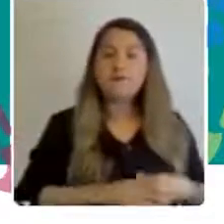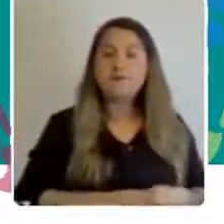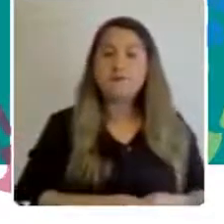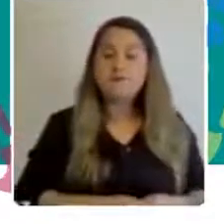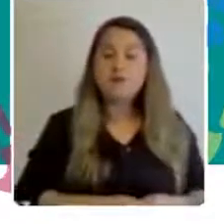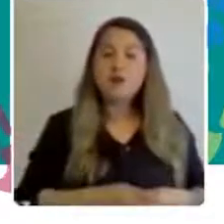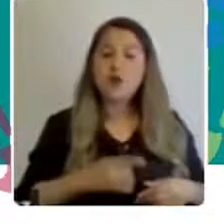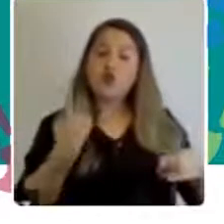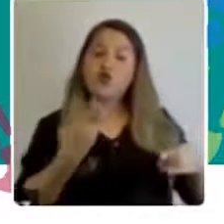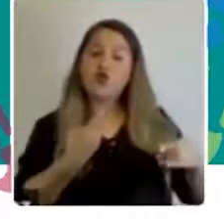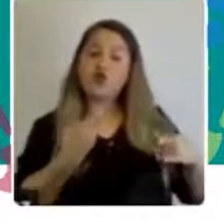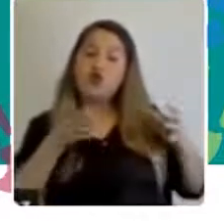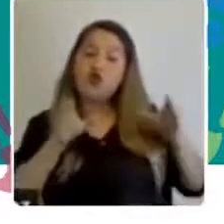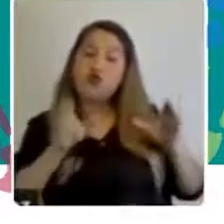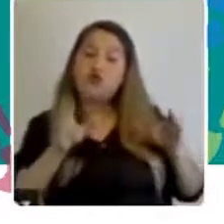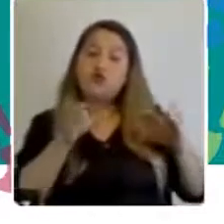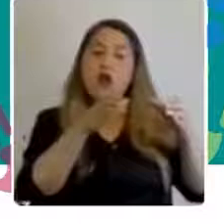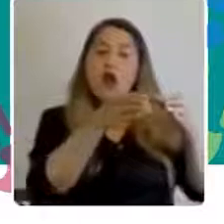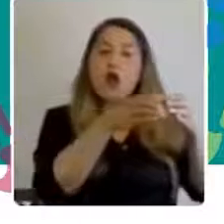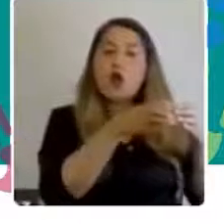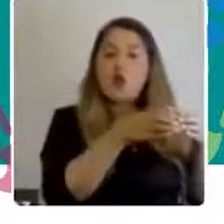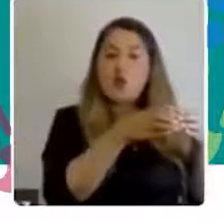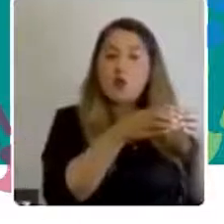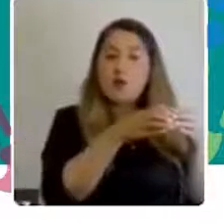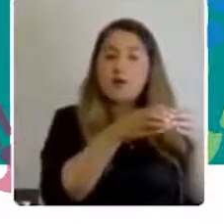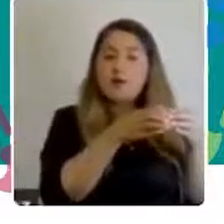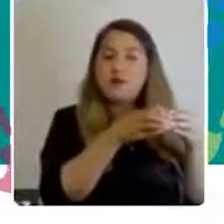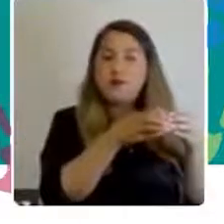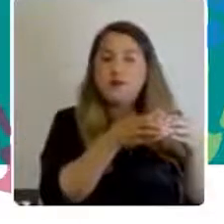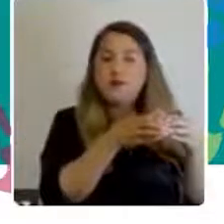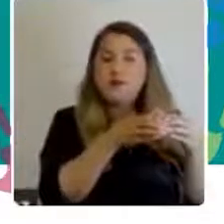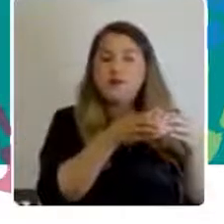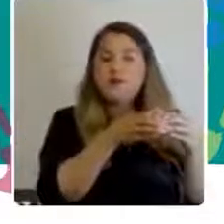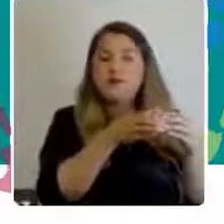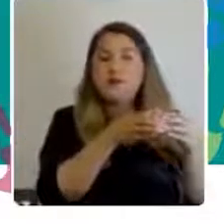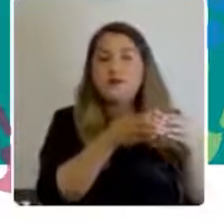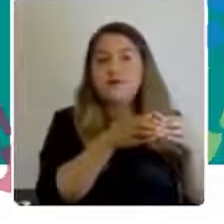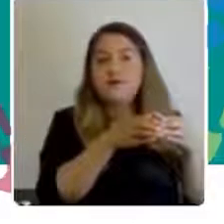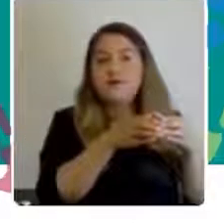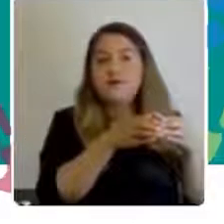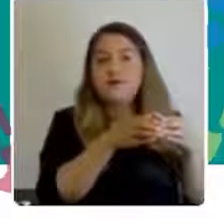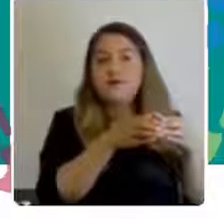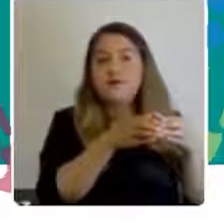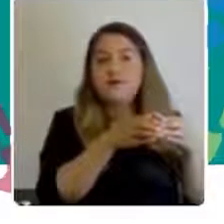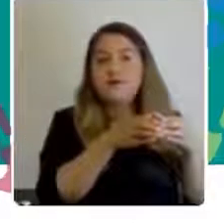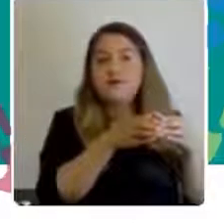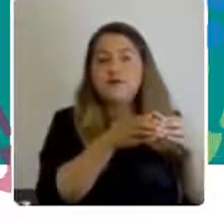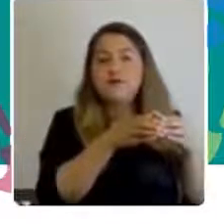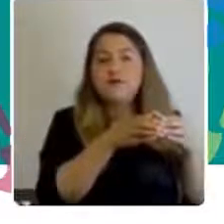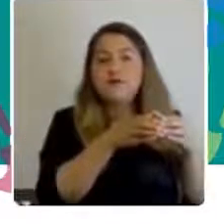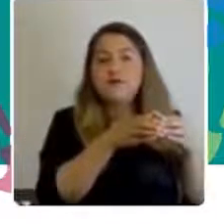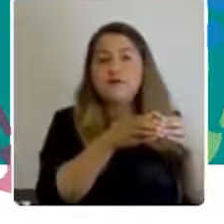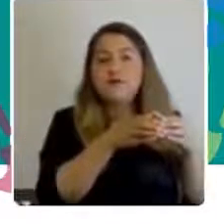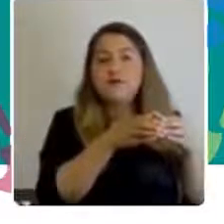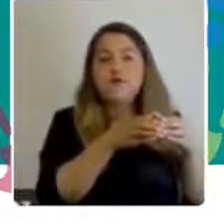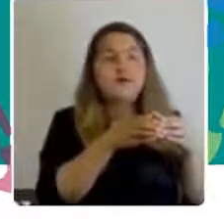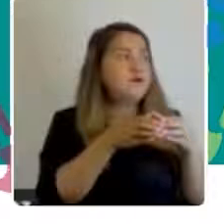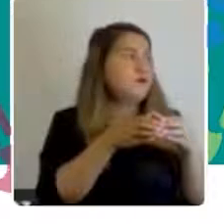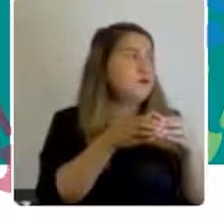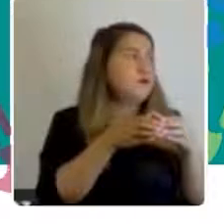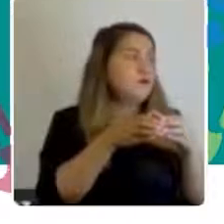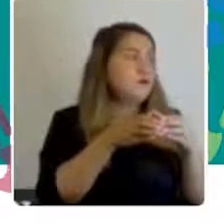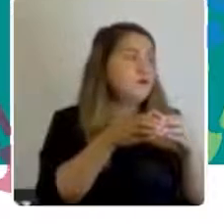7,000, 10,000, we don't know the numbers of rare diseases in 24 thematic networks,